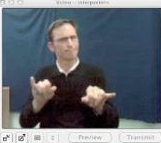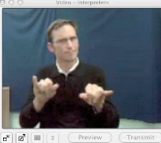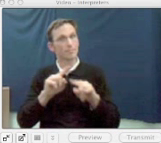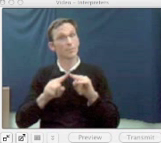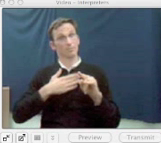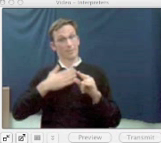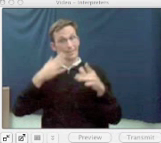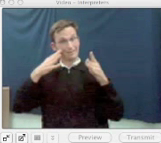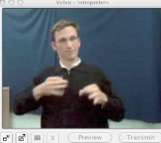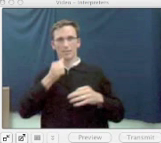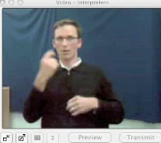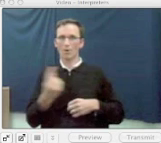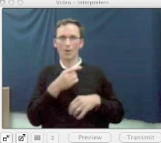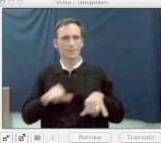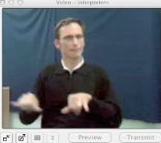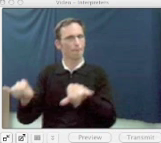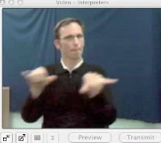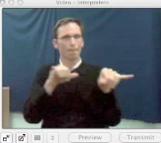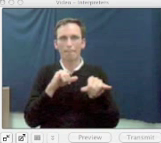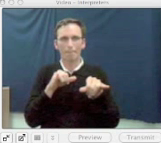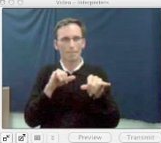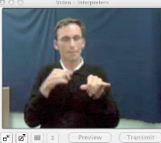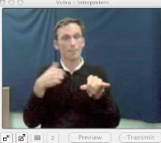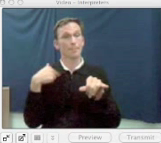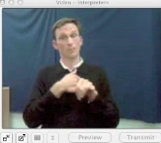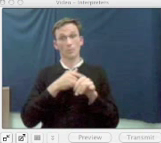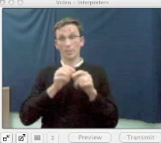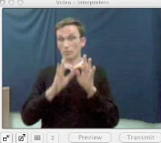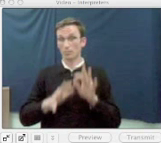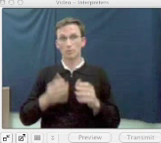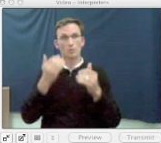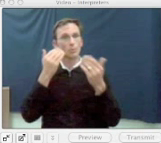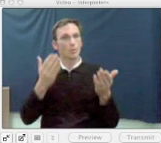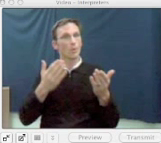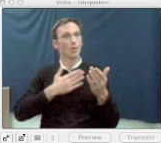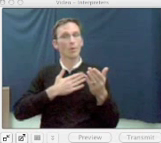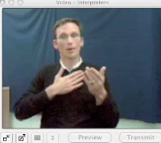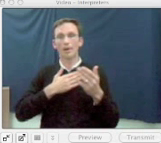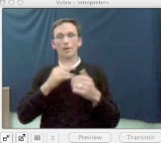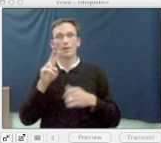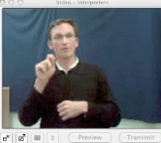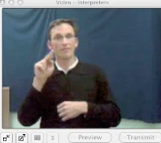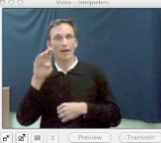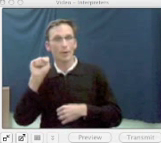We don't really know as a profession what our values and principles are, beyond invisibility,